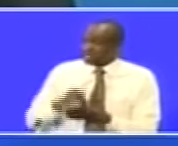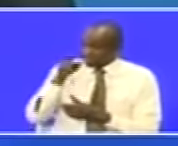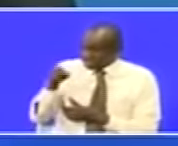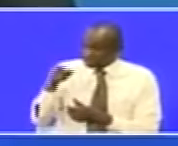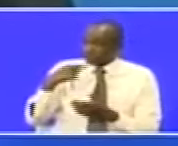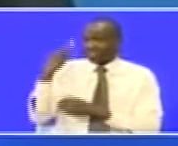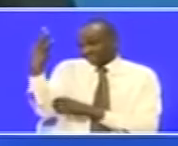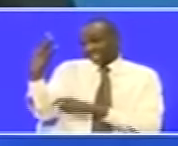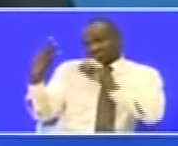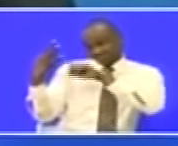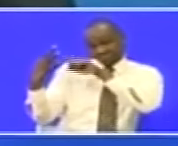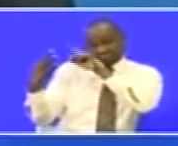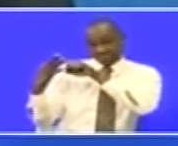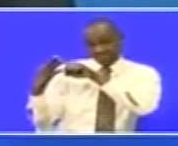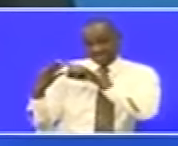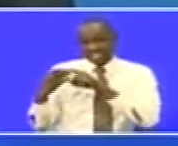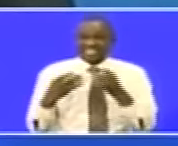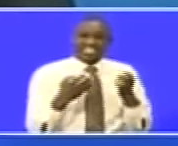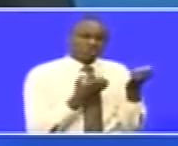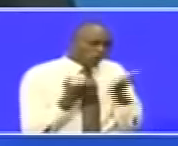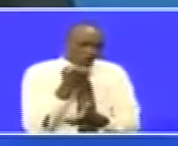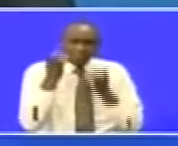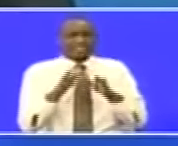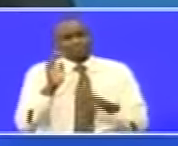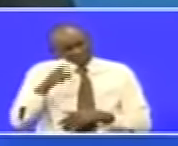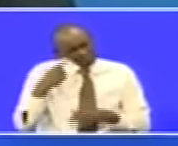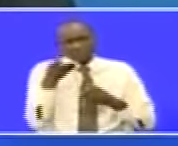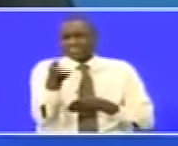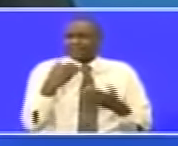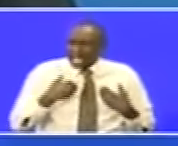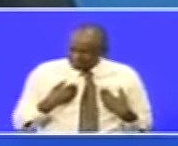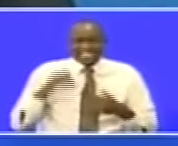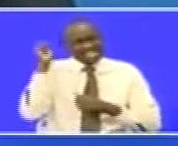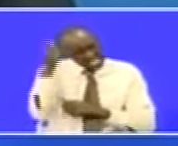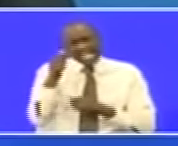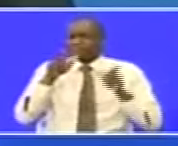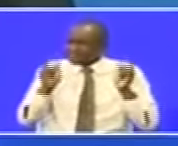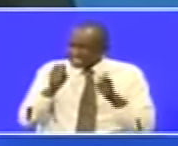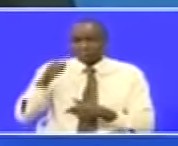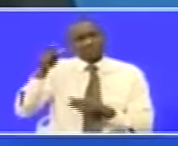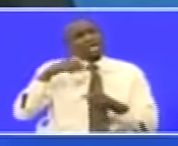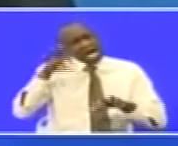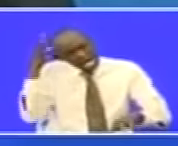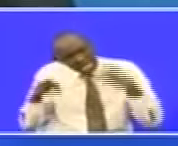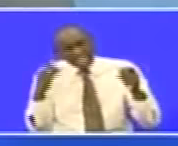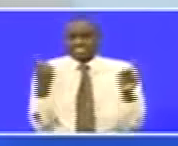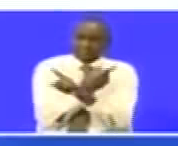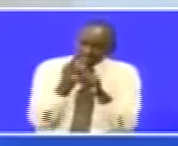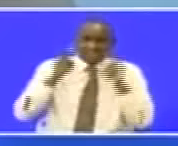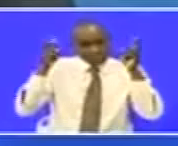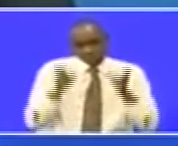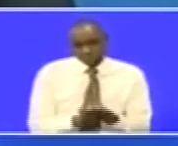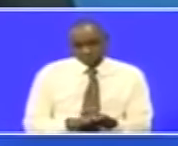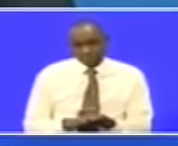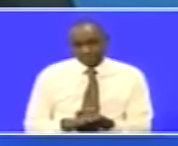basically there were three items which... Economist Kariithi Murimi was a respected presence in the Kenyan media as he analyzed various issues.